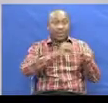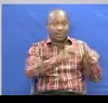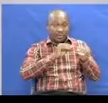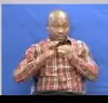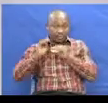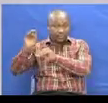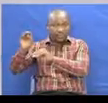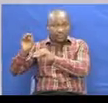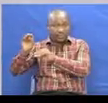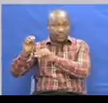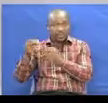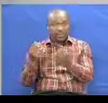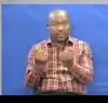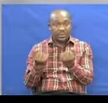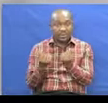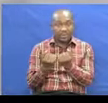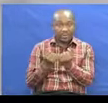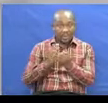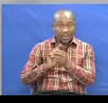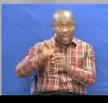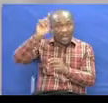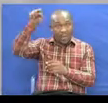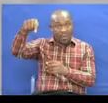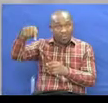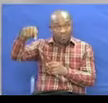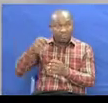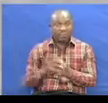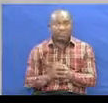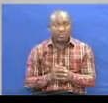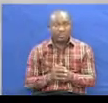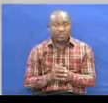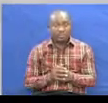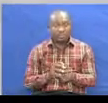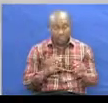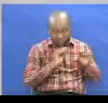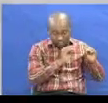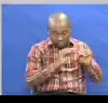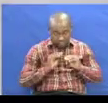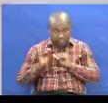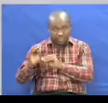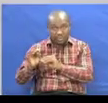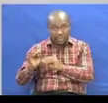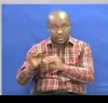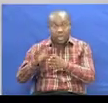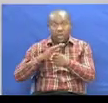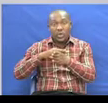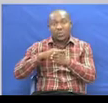side. So we have to shift it by using the arrow.